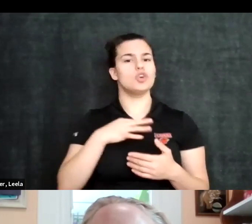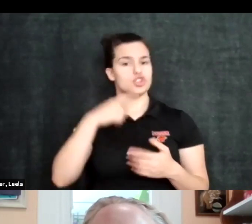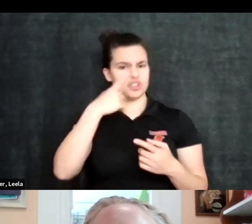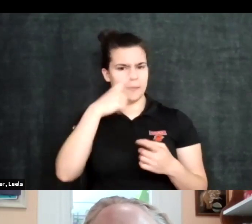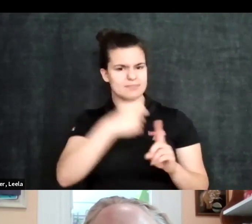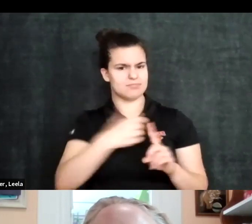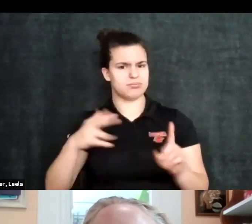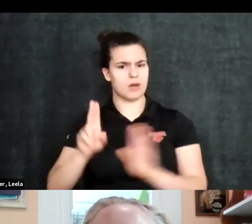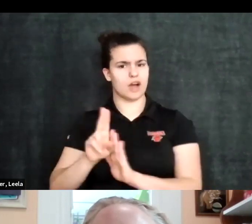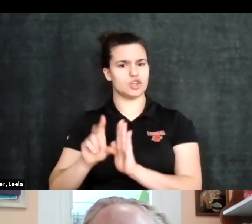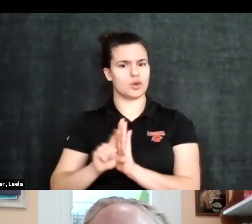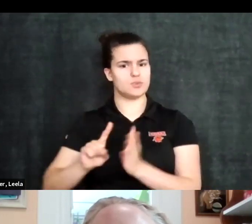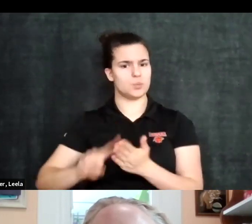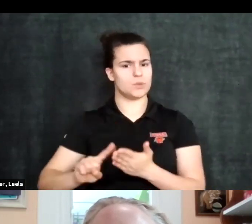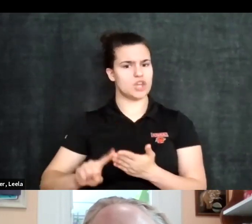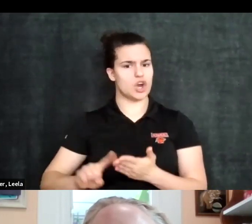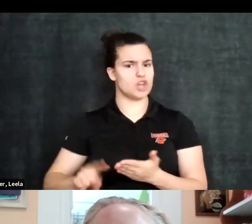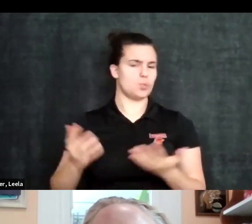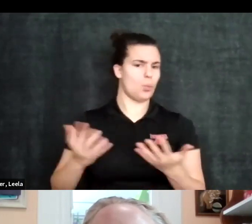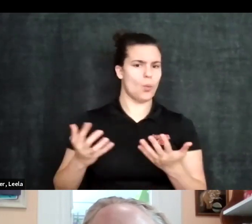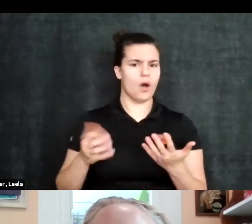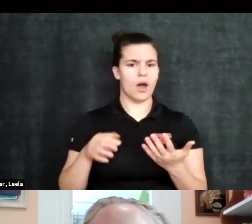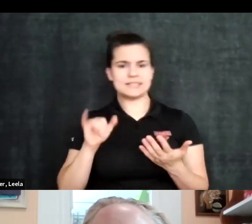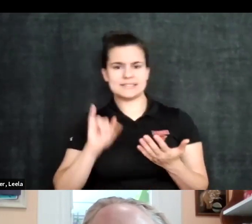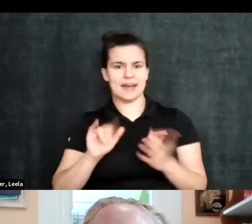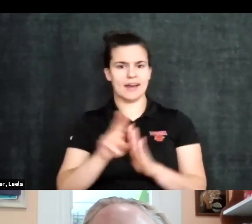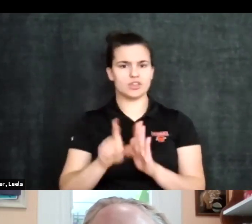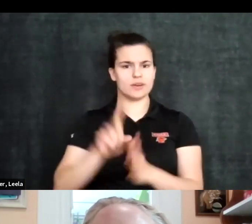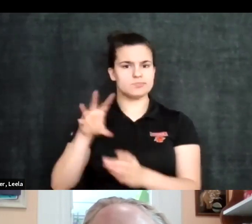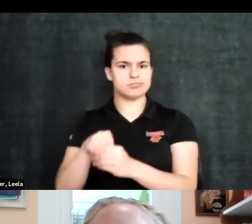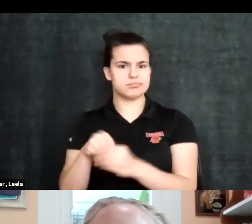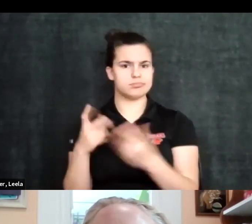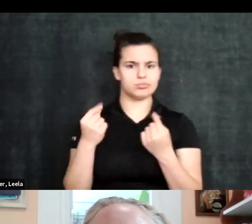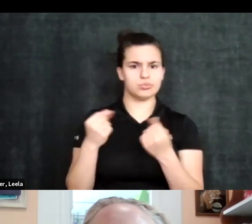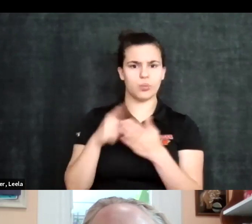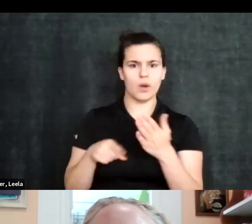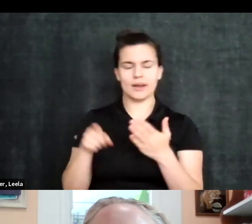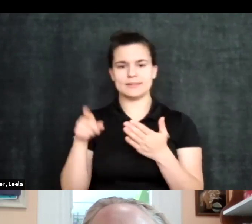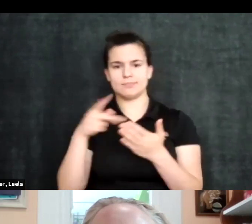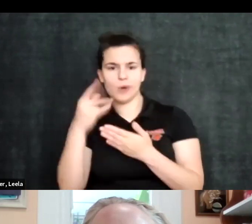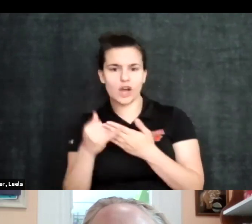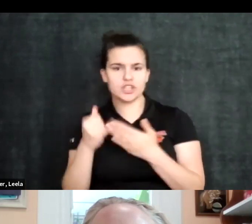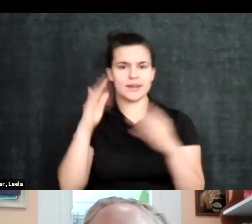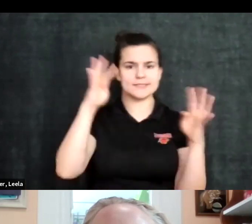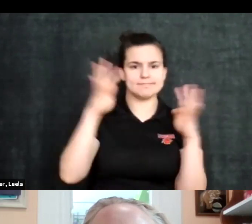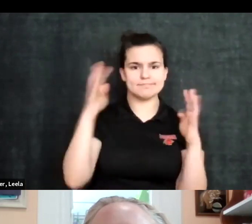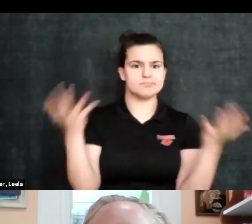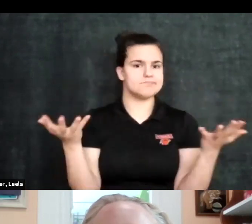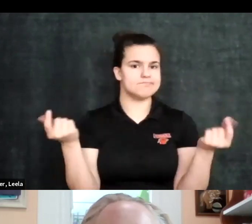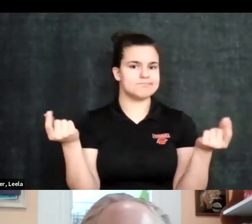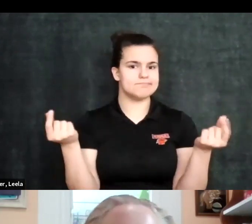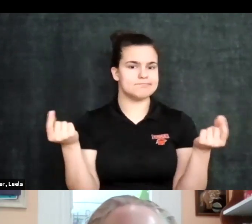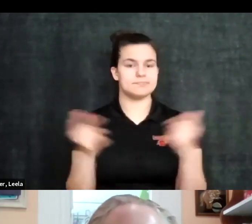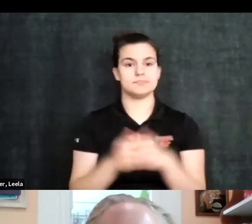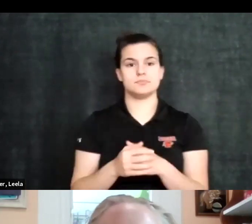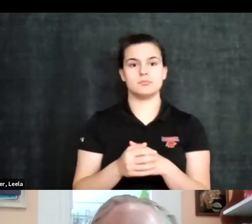and what involvement your undergraduates are allowed to have and what kind of projects they might get to work on. So the